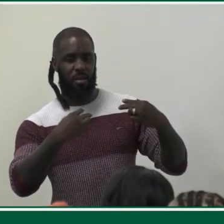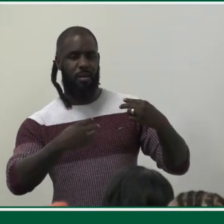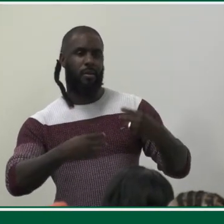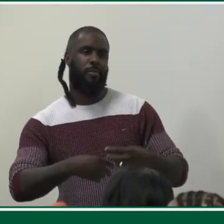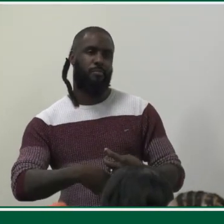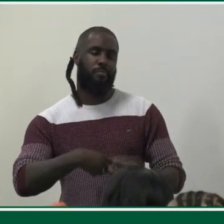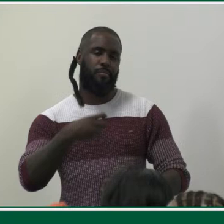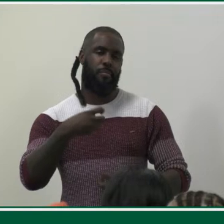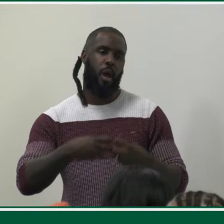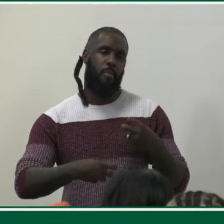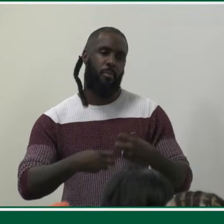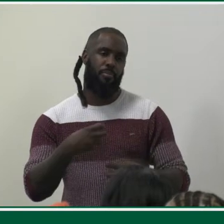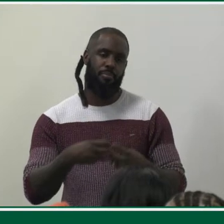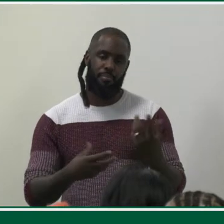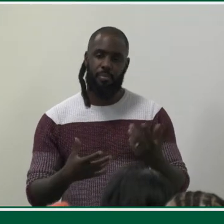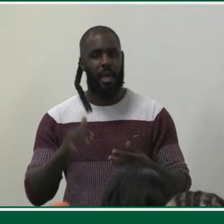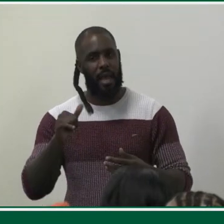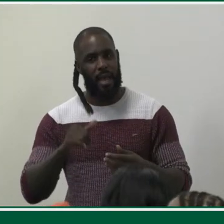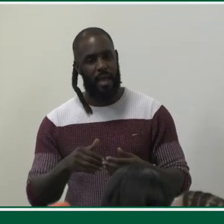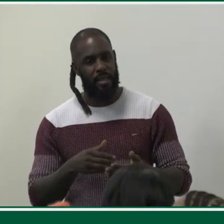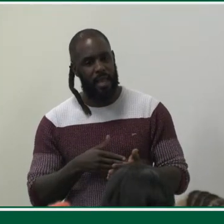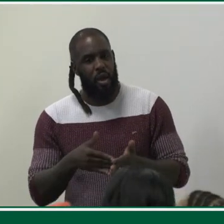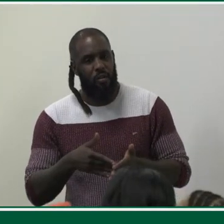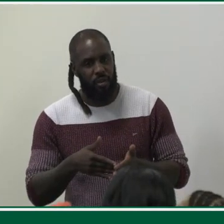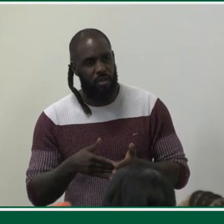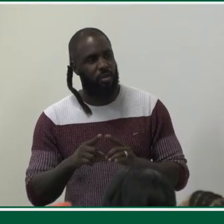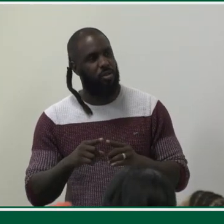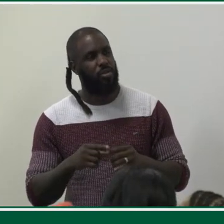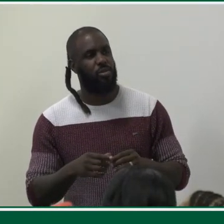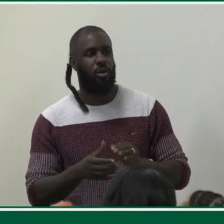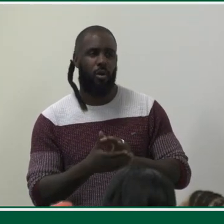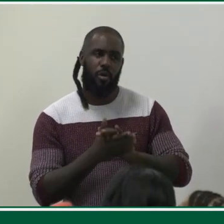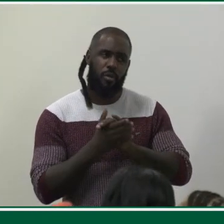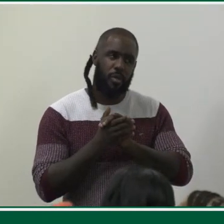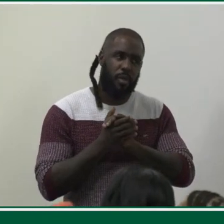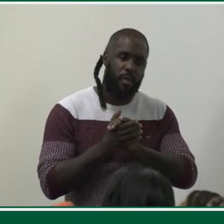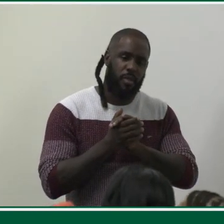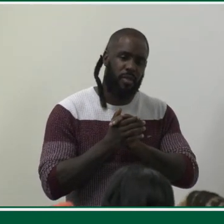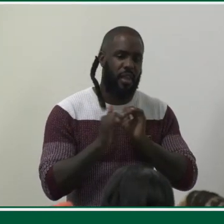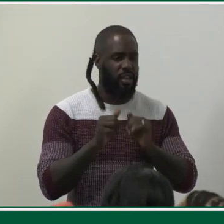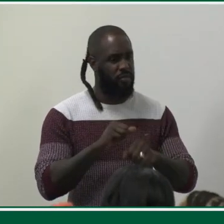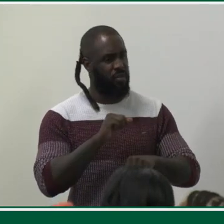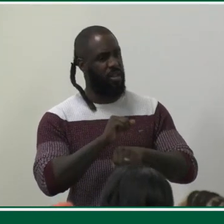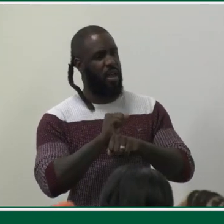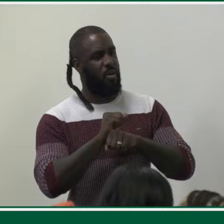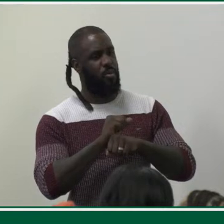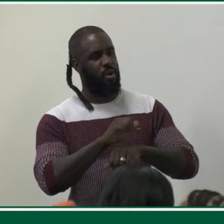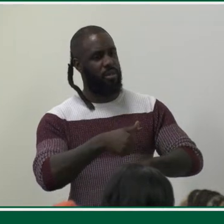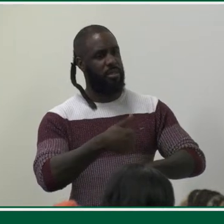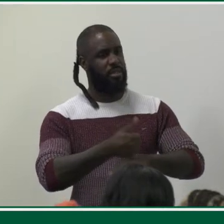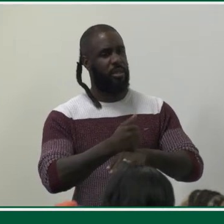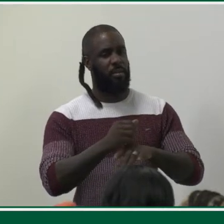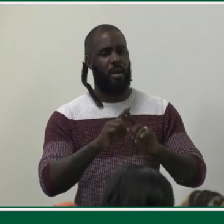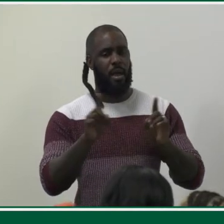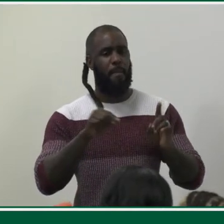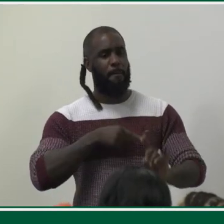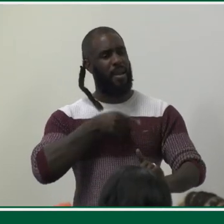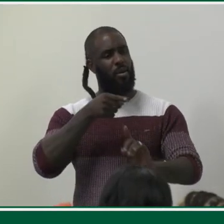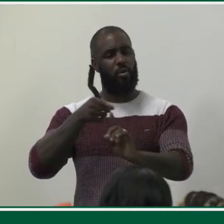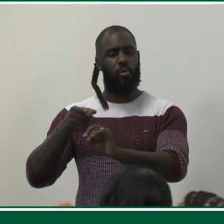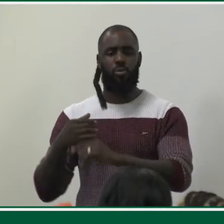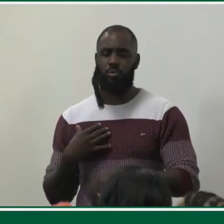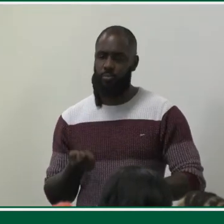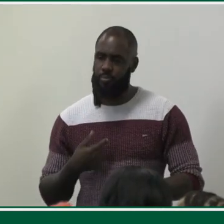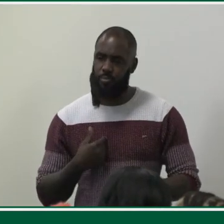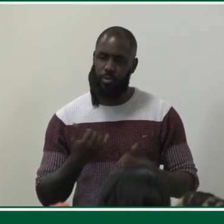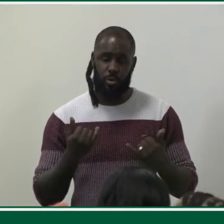often with our students. And so very grateful still for the work that we were able to do there in creating better outcomes. So now,